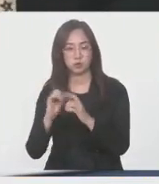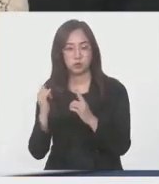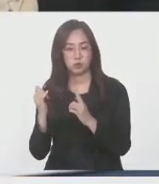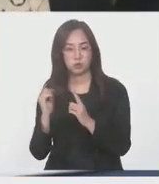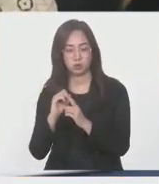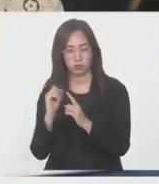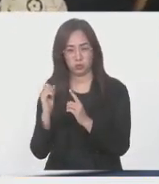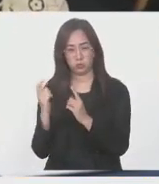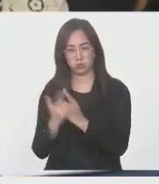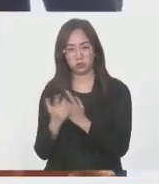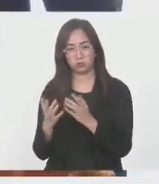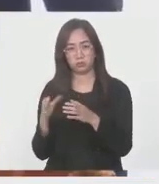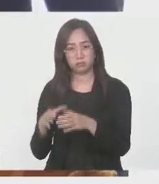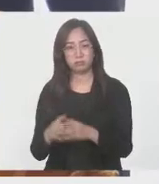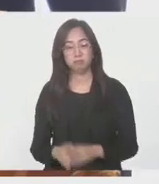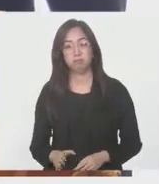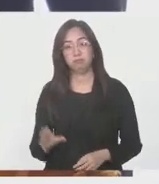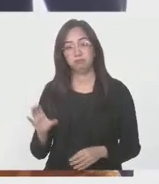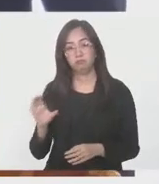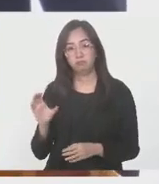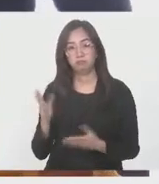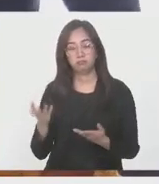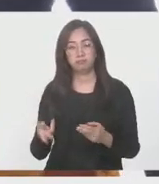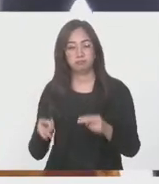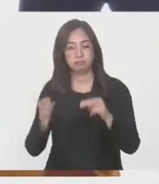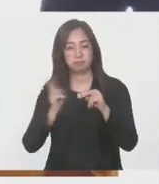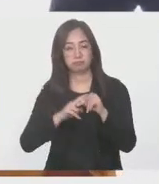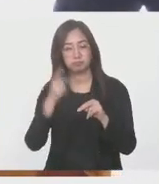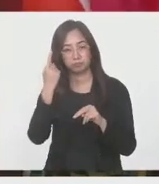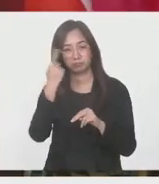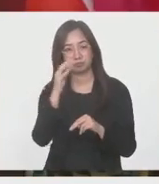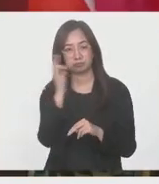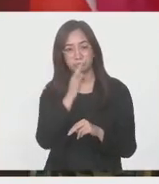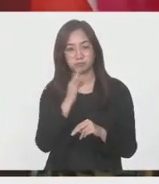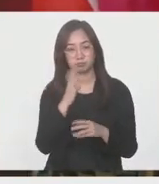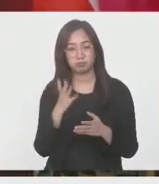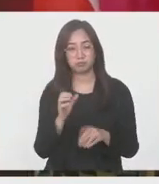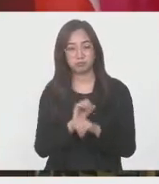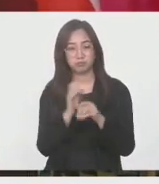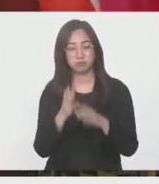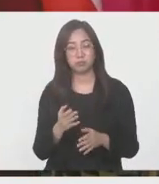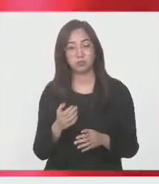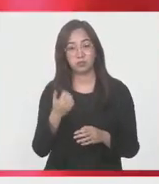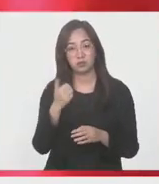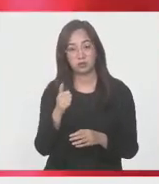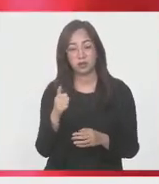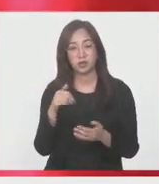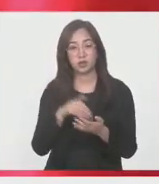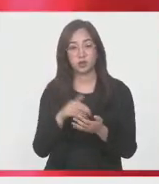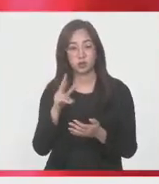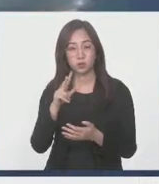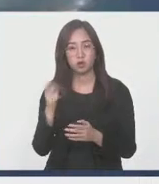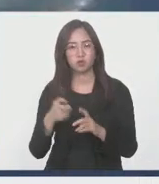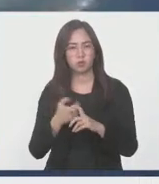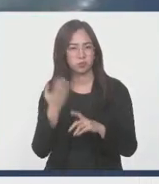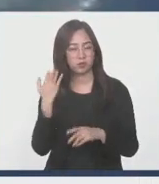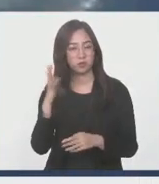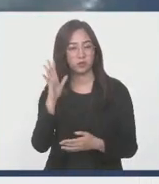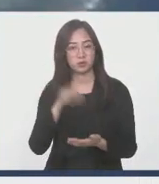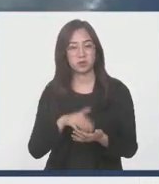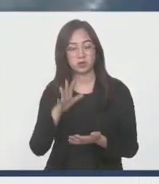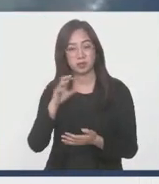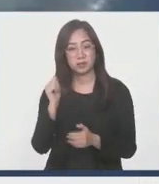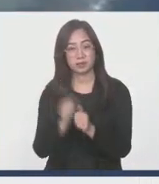agreement, Czechia it has increased the quota for Filipino migrant workers to 10,300 from 5,500 per